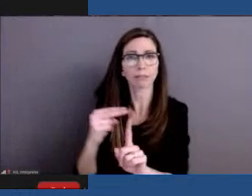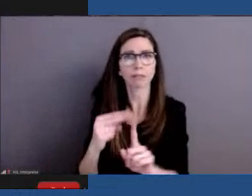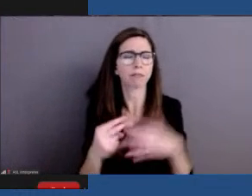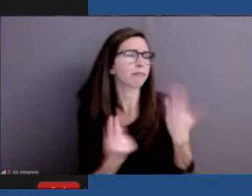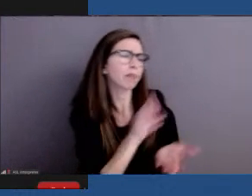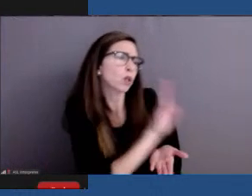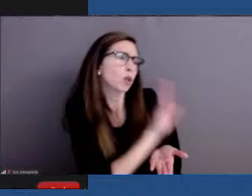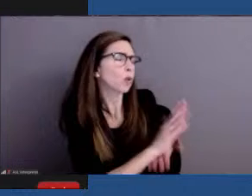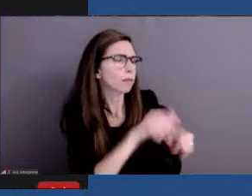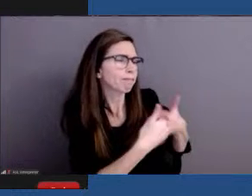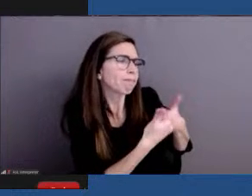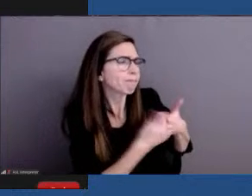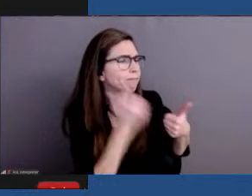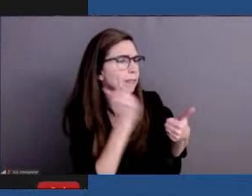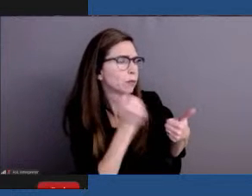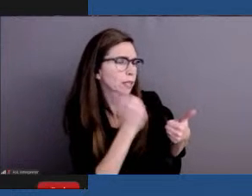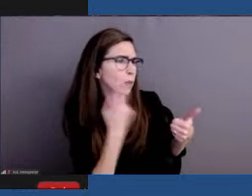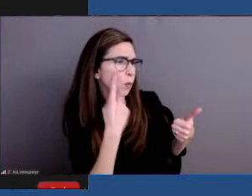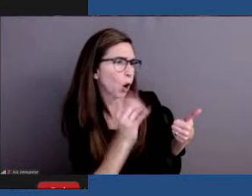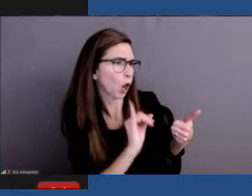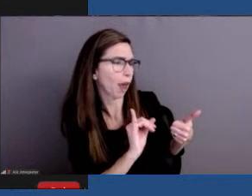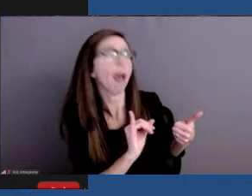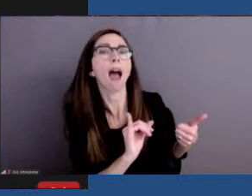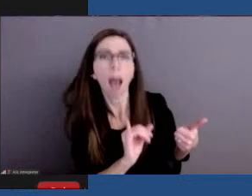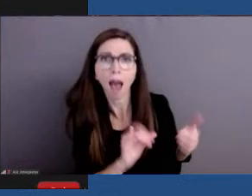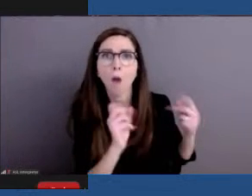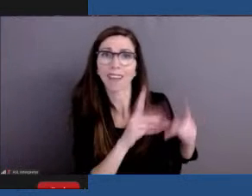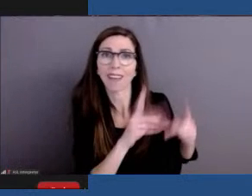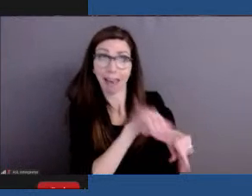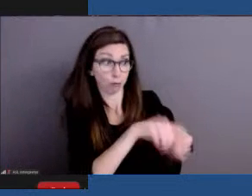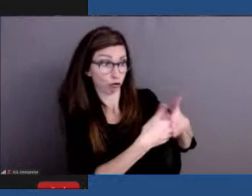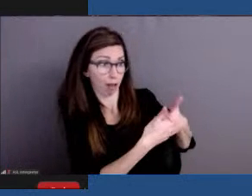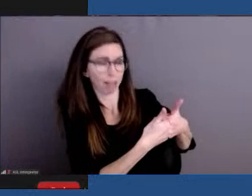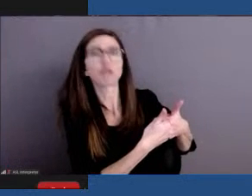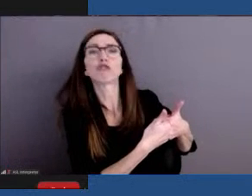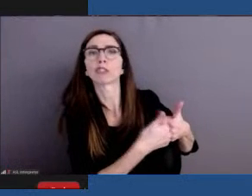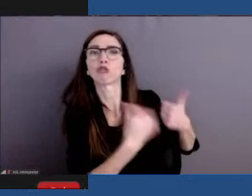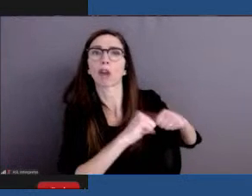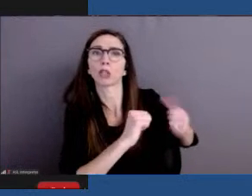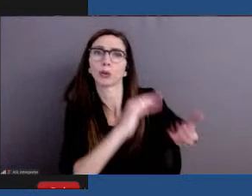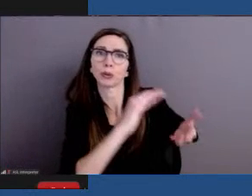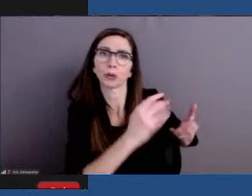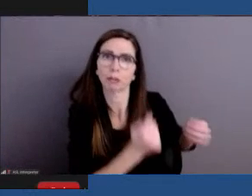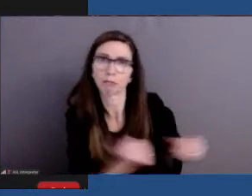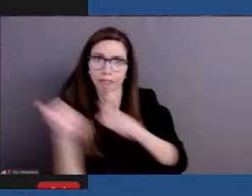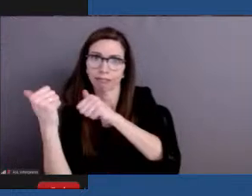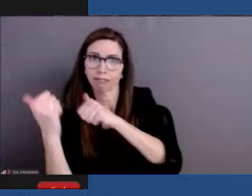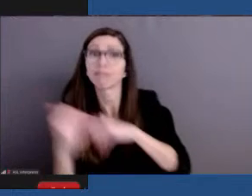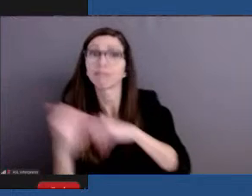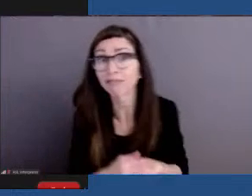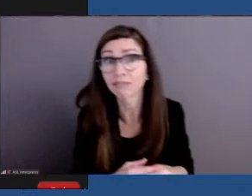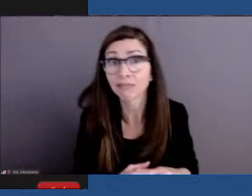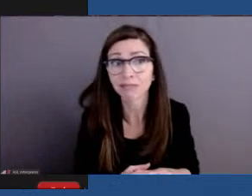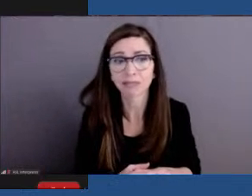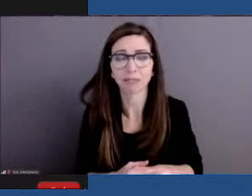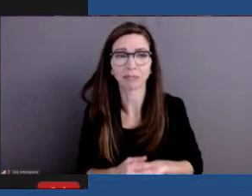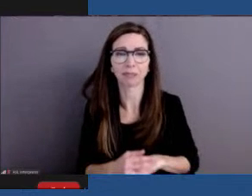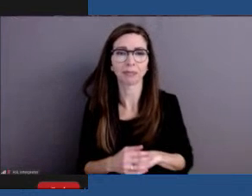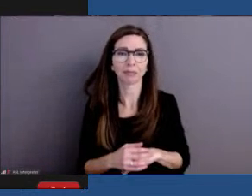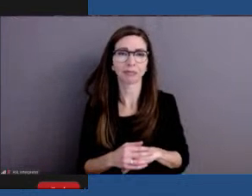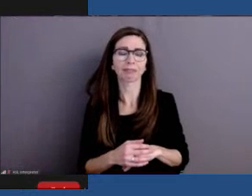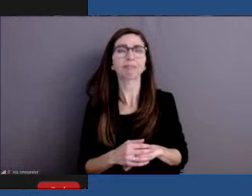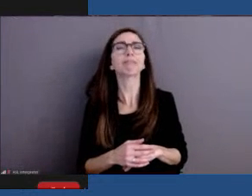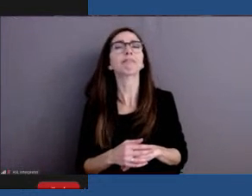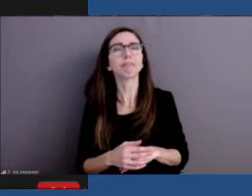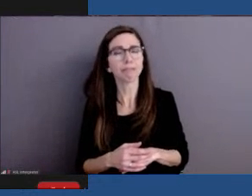day. And next slide, please. And so I think I mentioned earlier